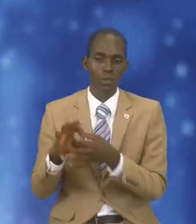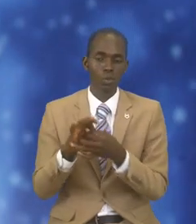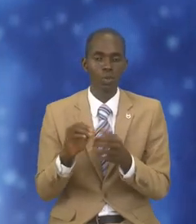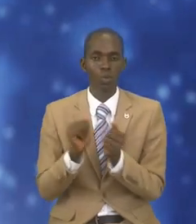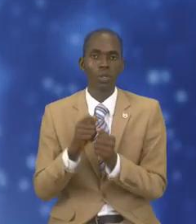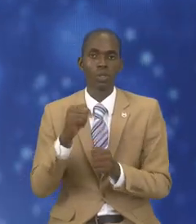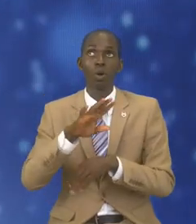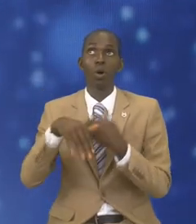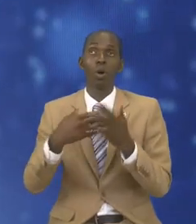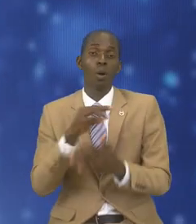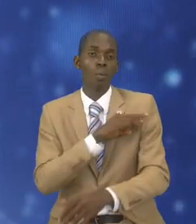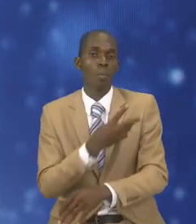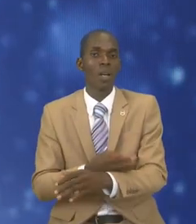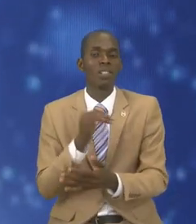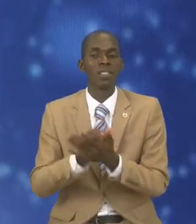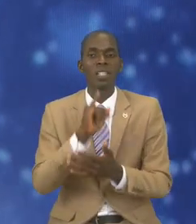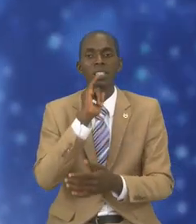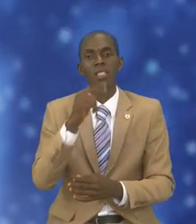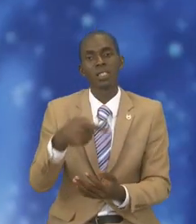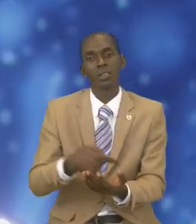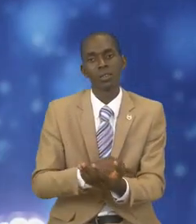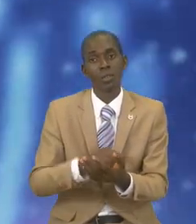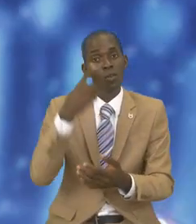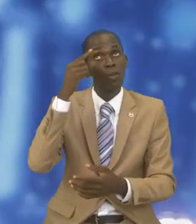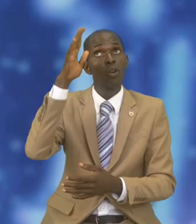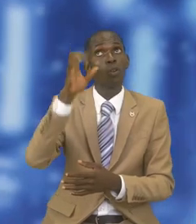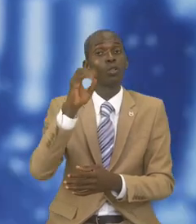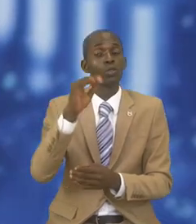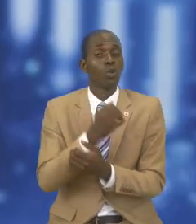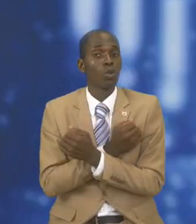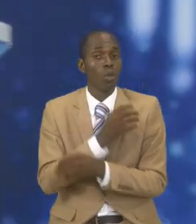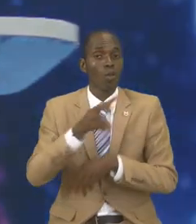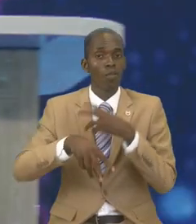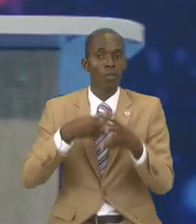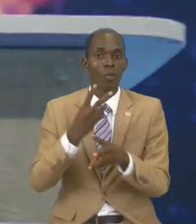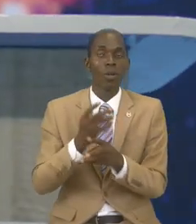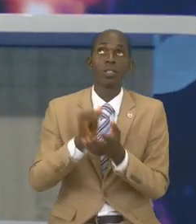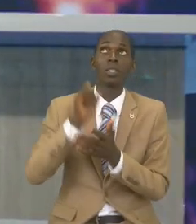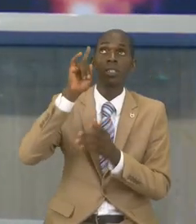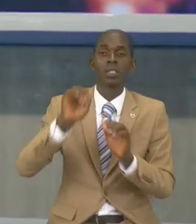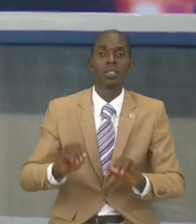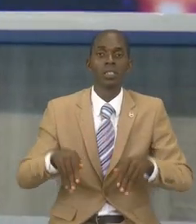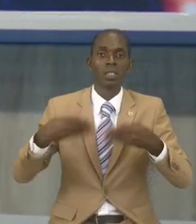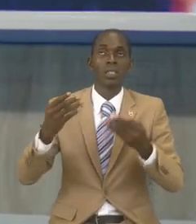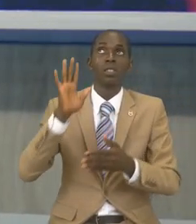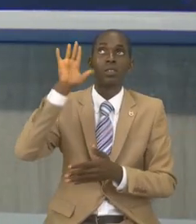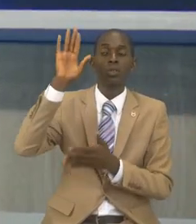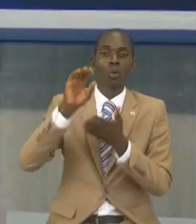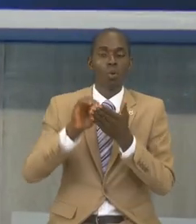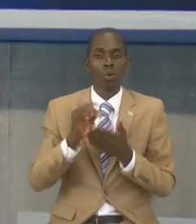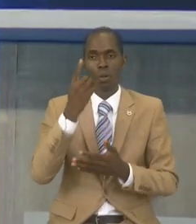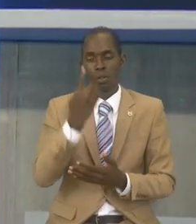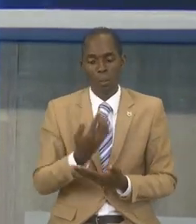gospel. For God so loved the world that he gave his only begotten Son,